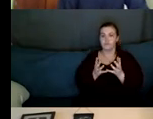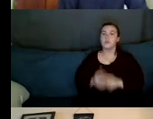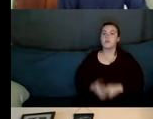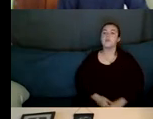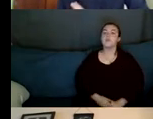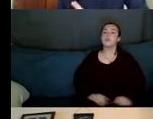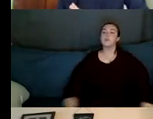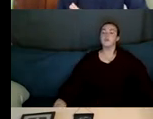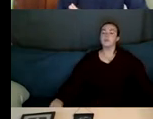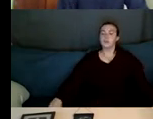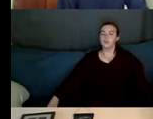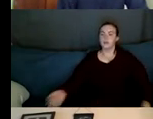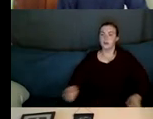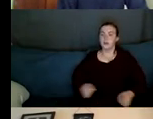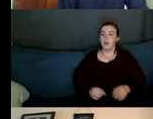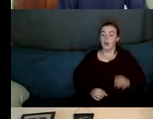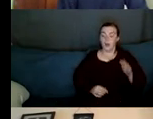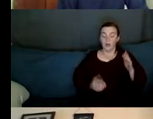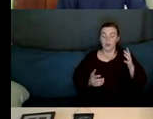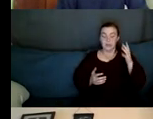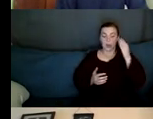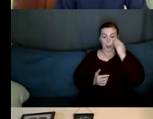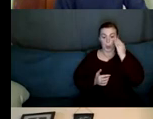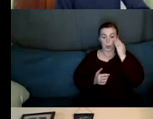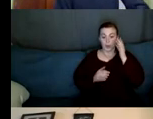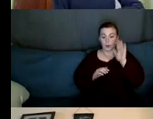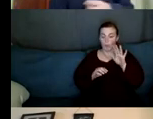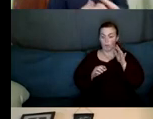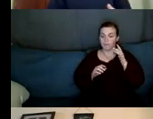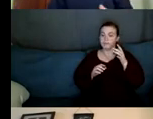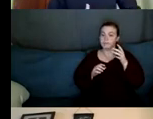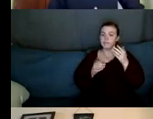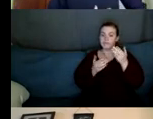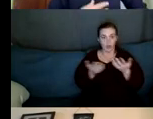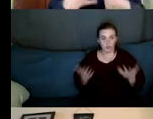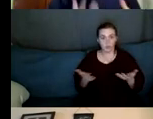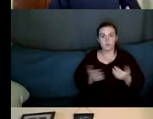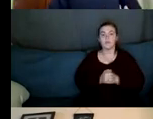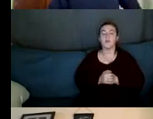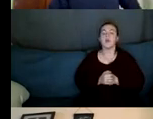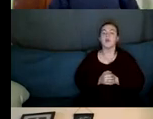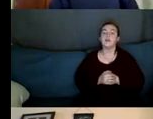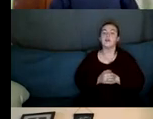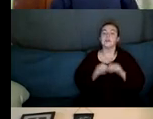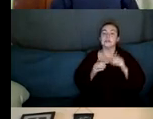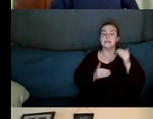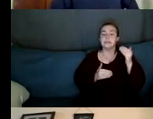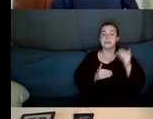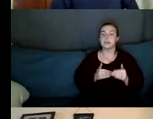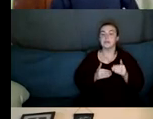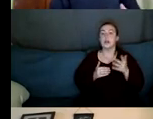your goal, of your resources, the next thing you're going to do is you're going to start collecting class